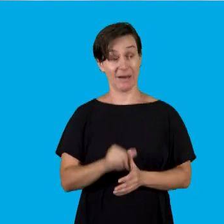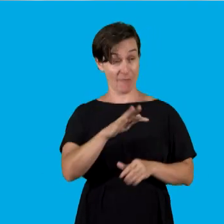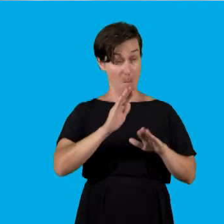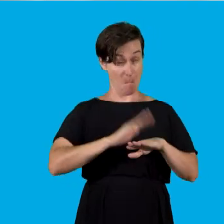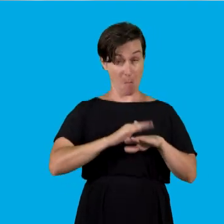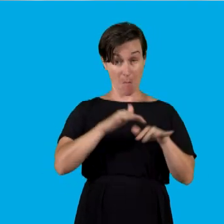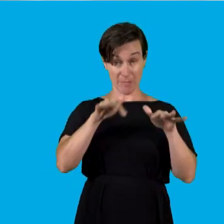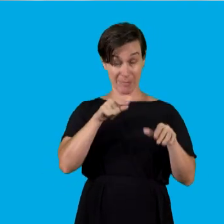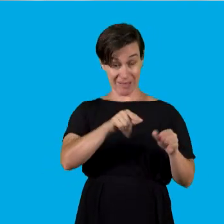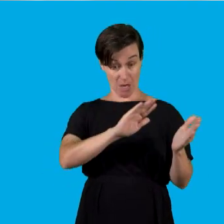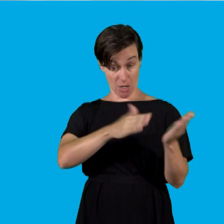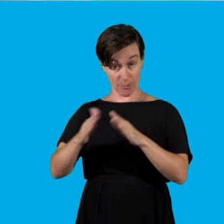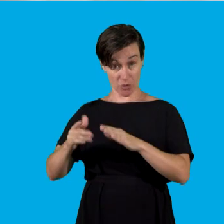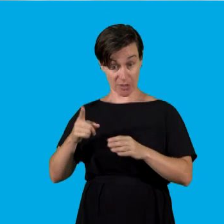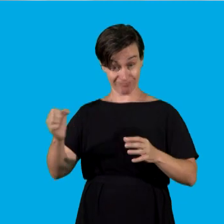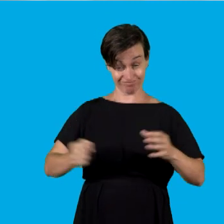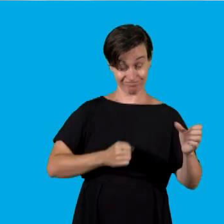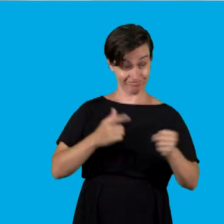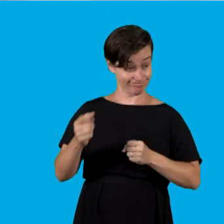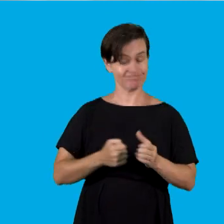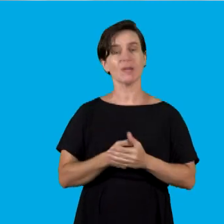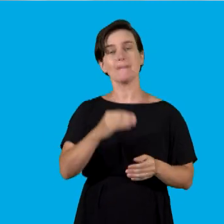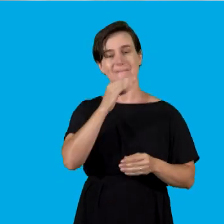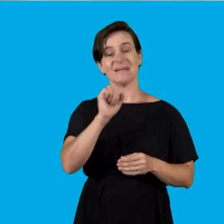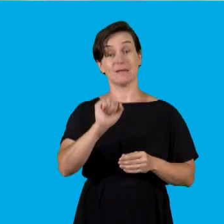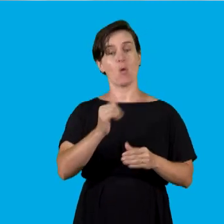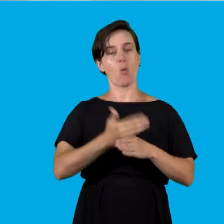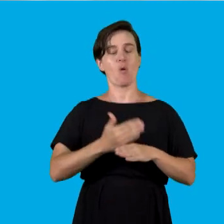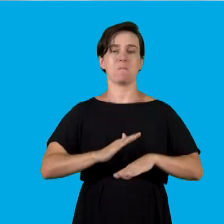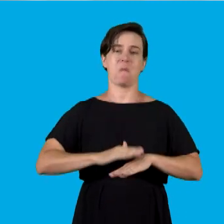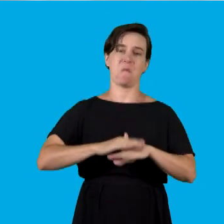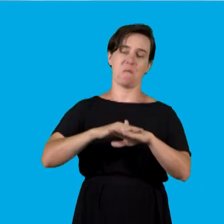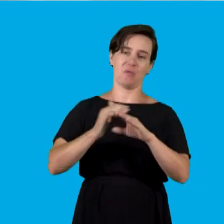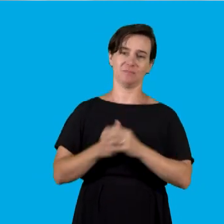the community, obviously, unemployment is going to reduce.